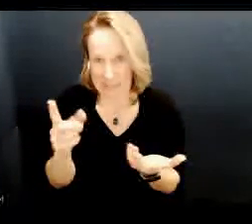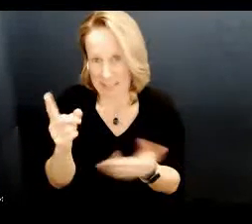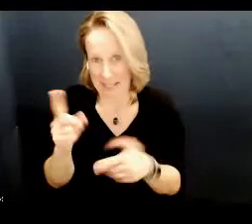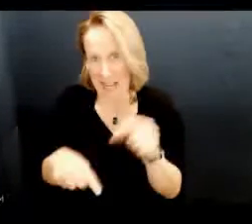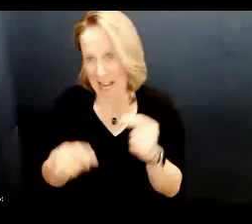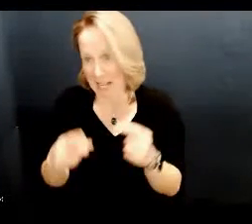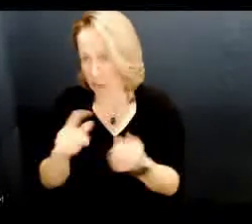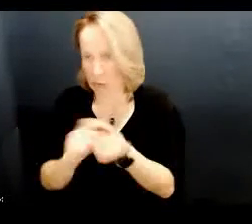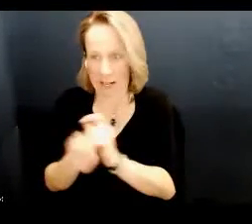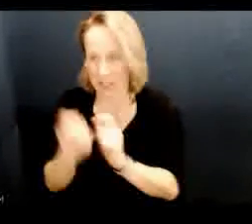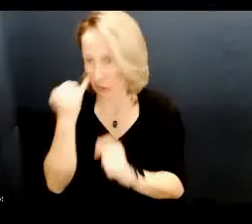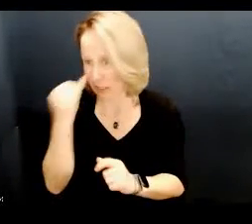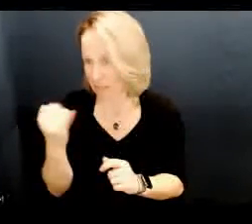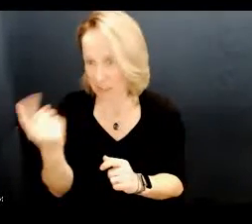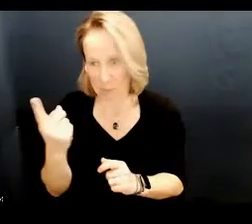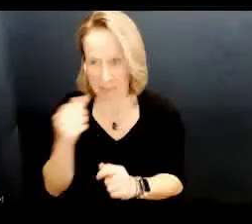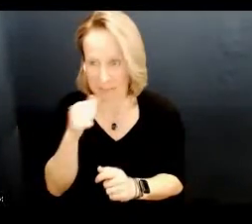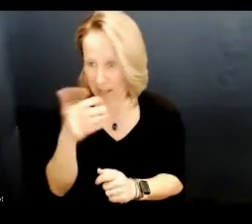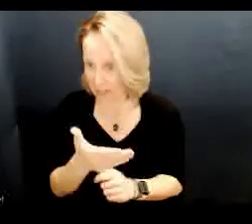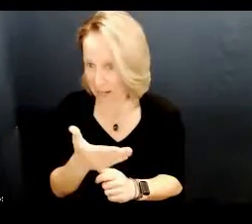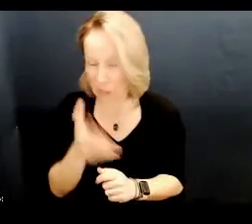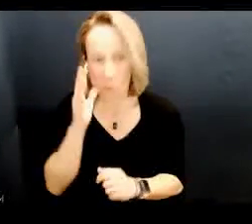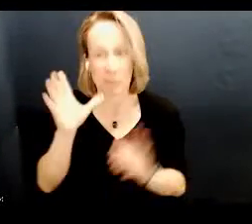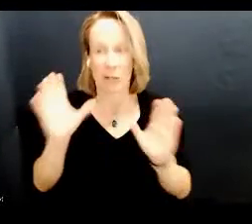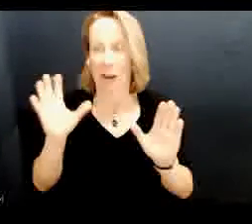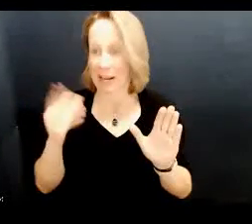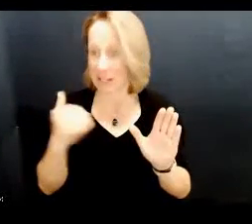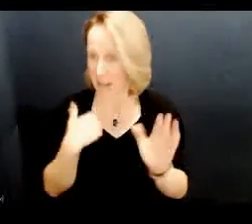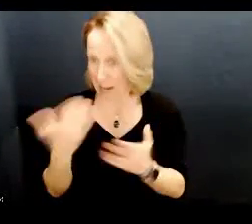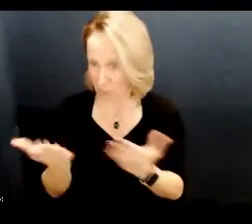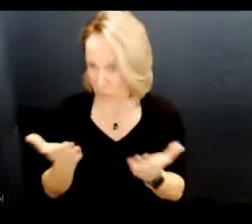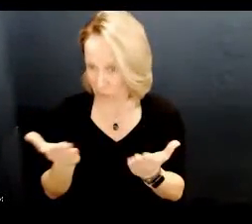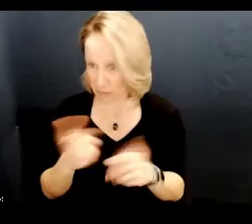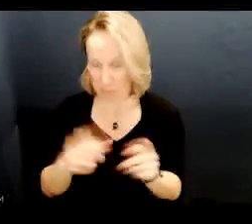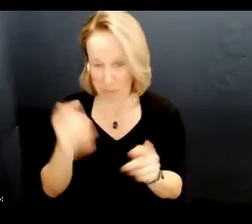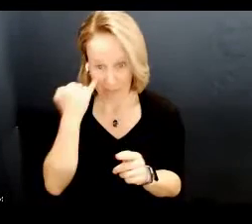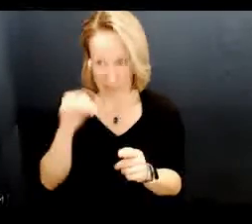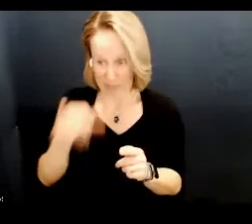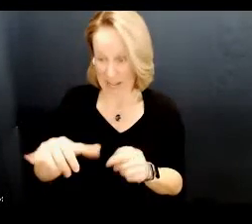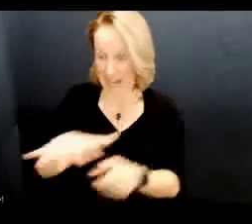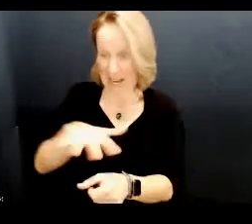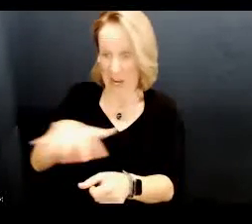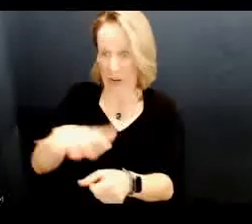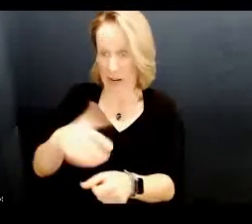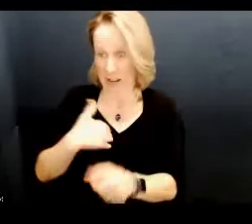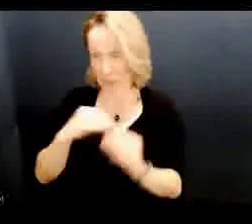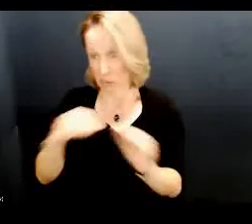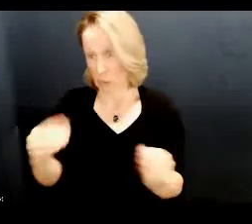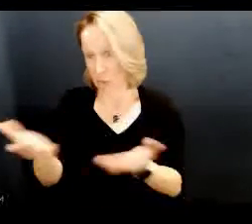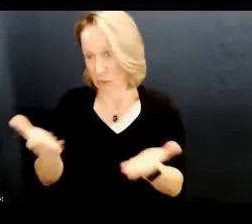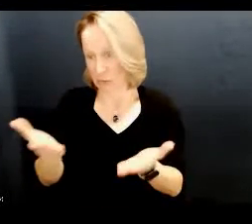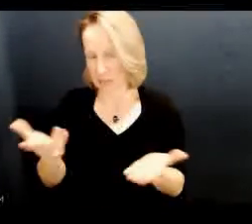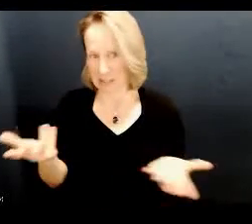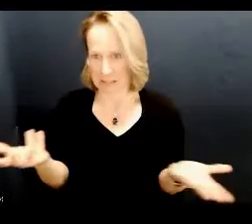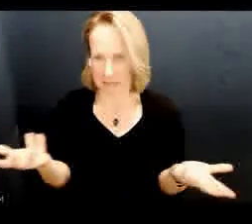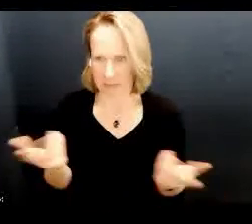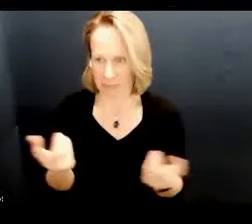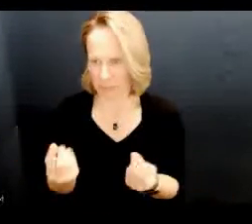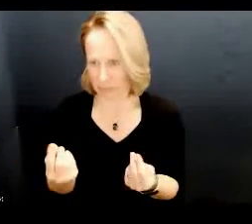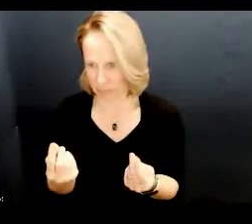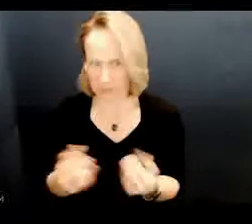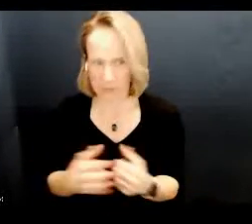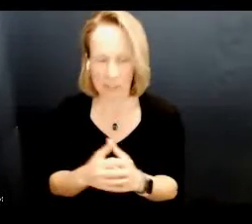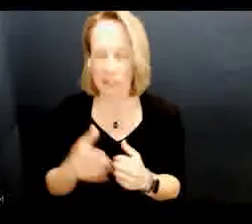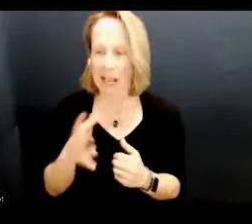right? It would be great to have them, but there's only so much we can do about it. We also want to make sure we're looking at the most effective